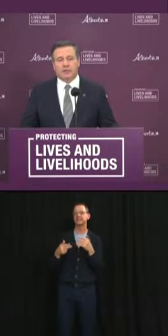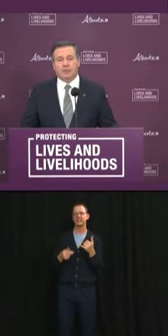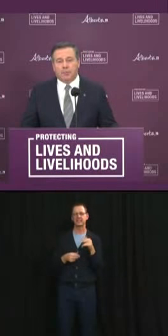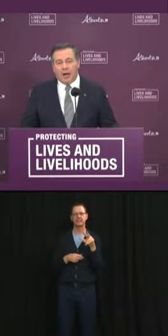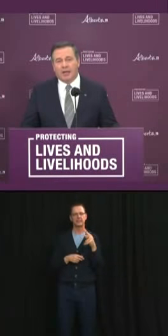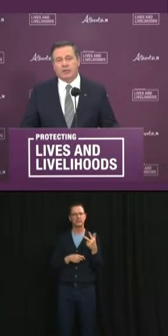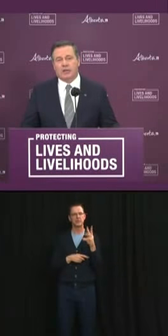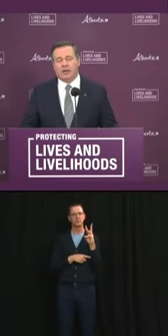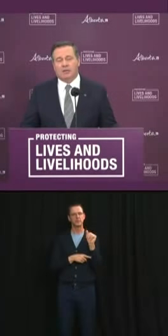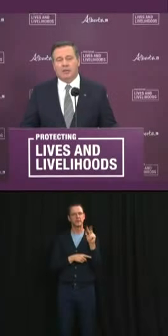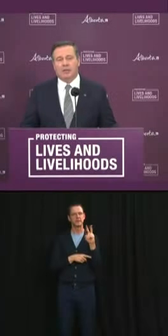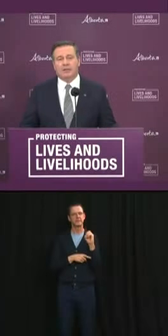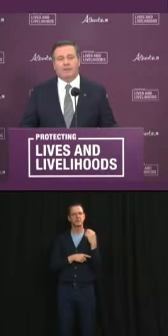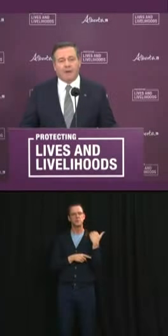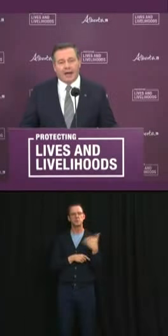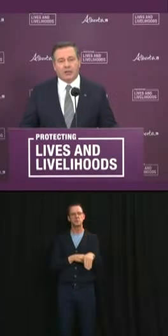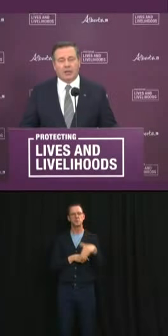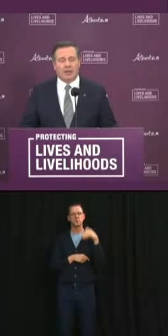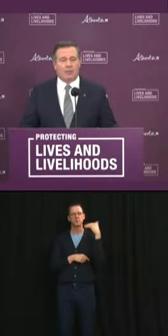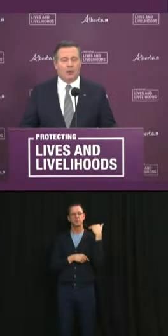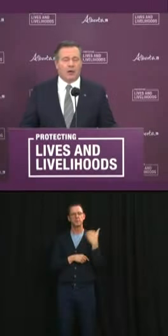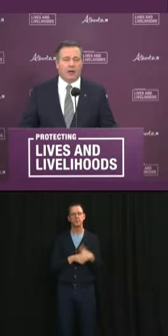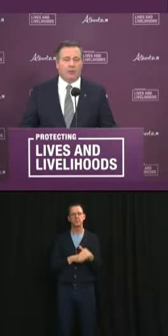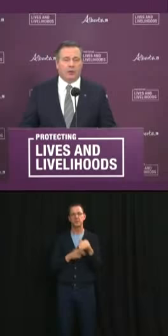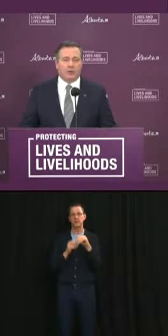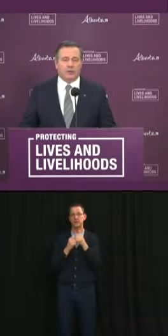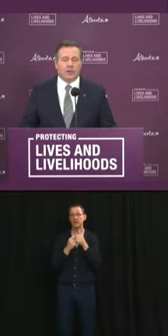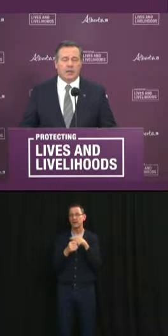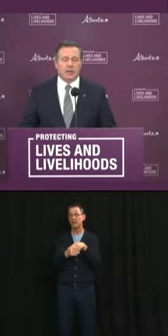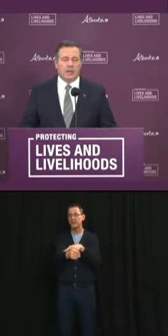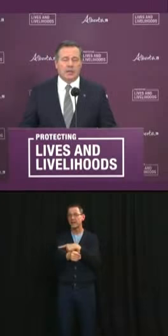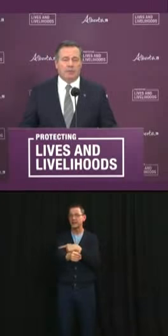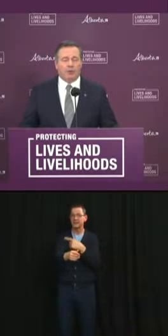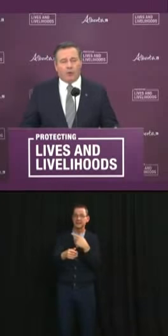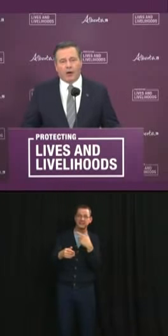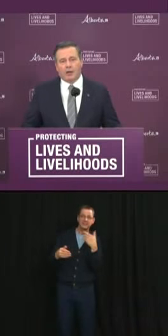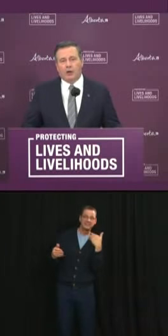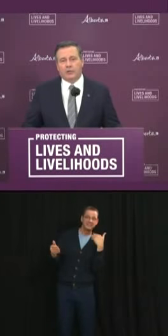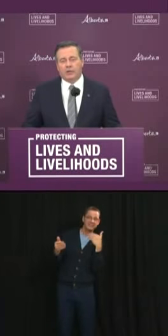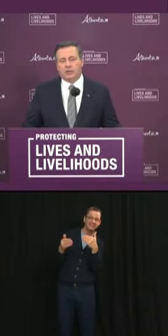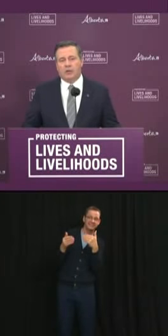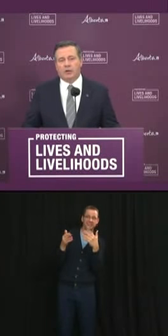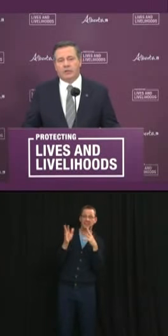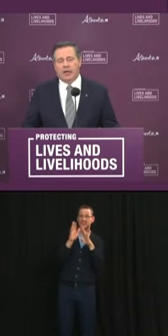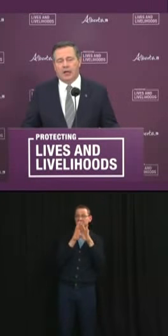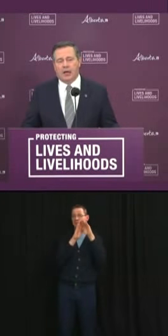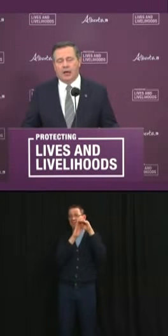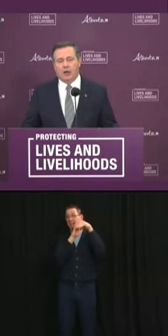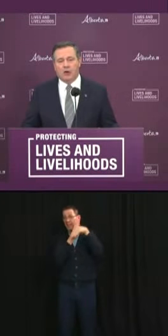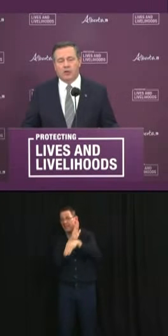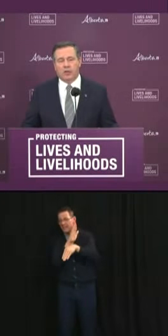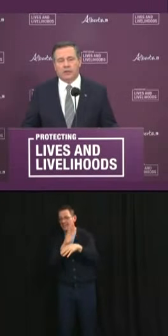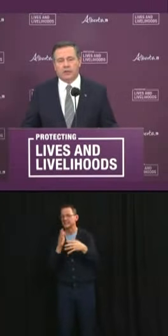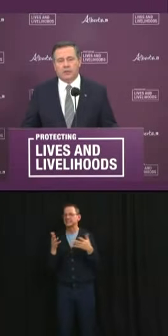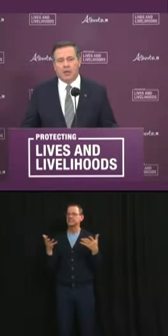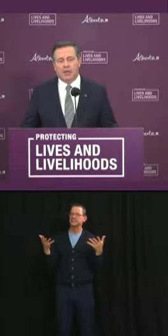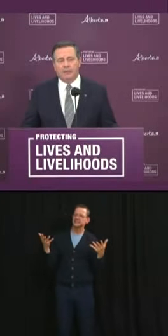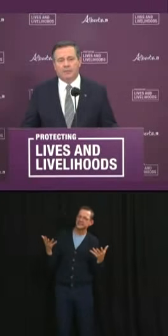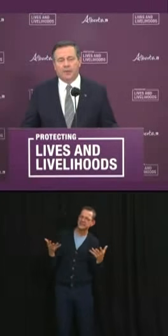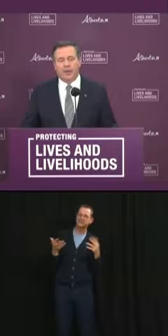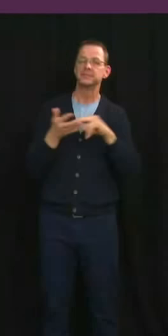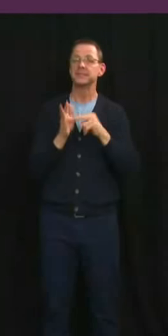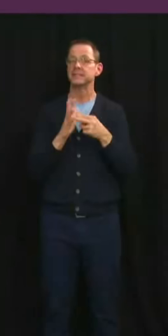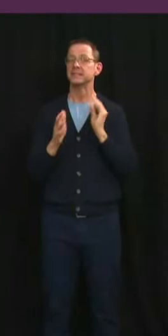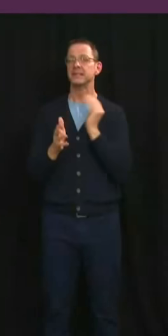choices to buy us time to vaccinate more Albertans. Before I close, I just want to say I know that this has